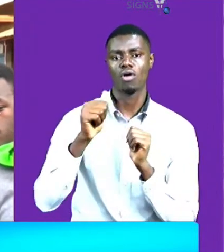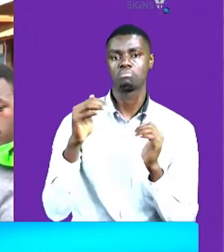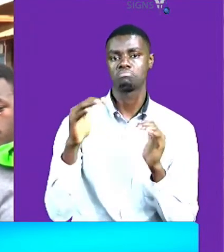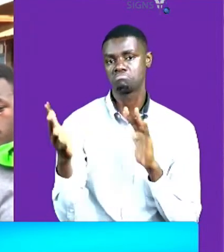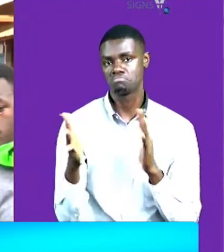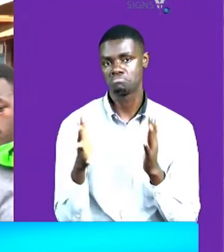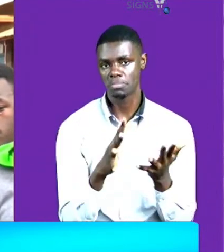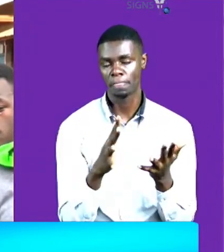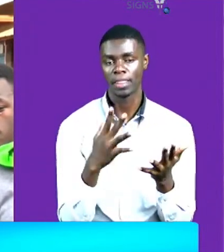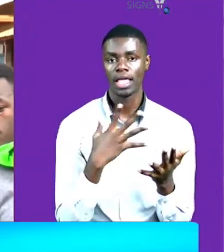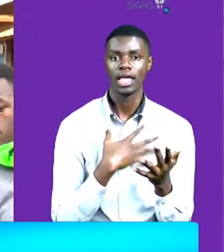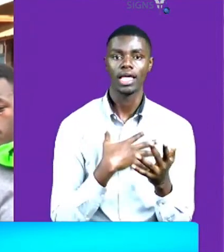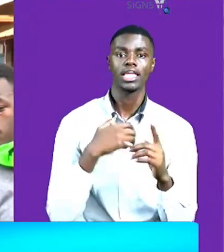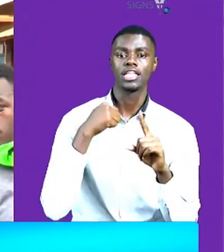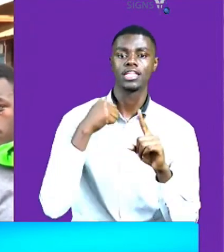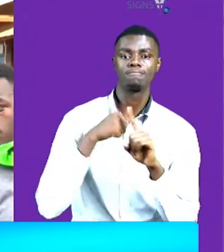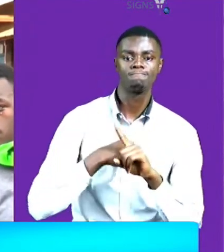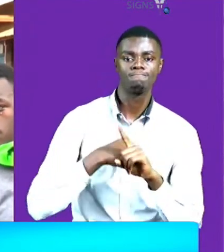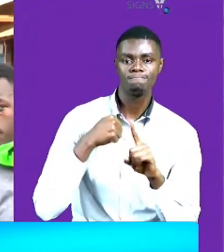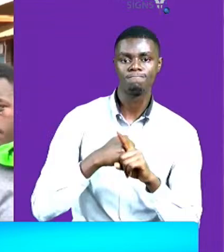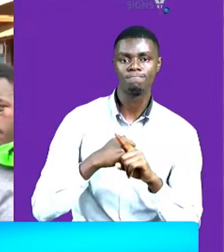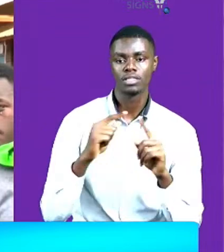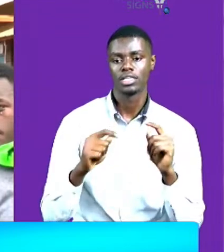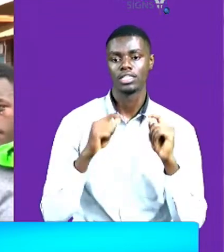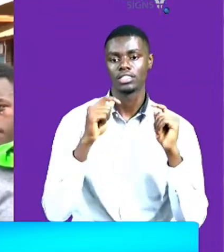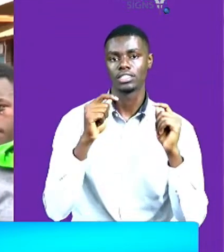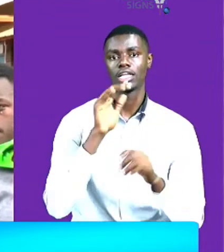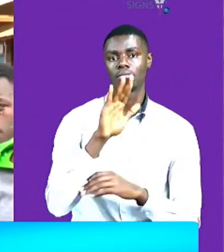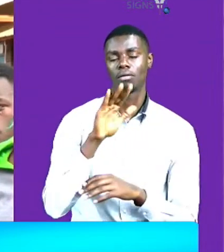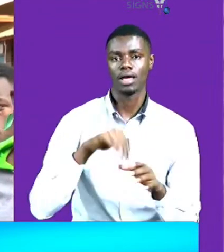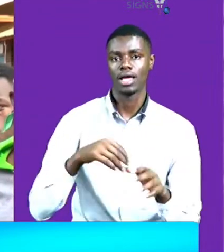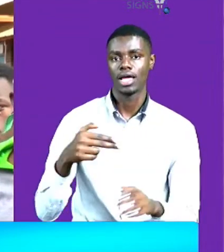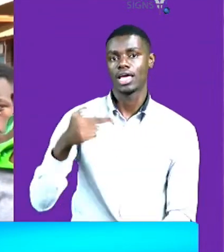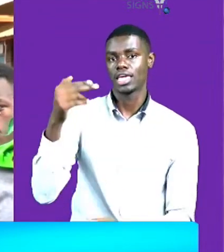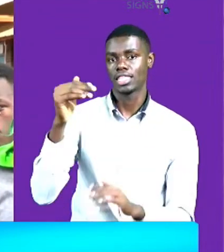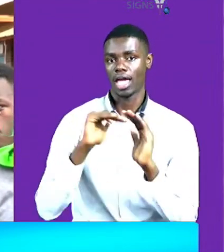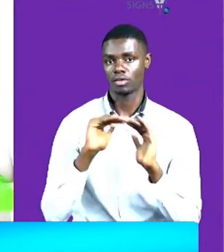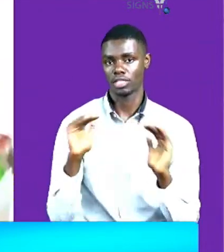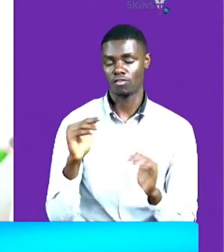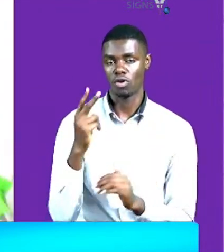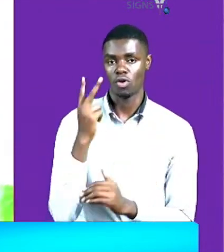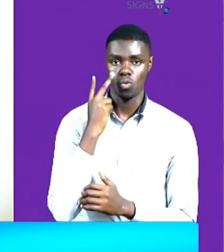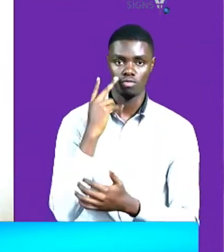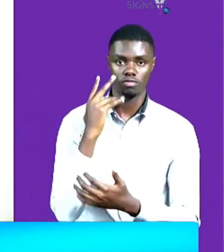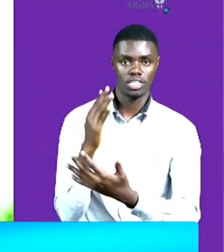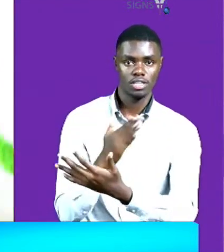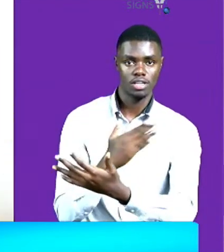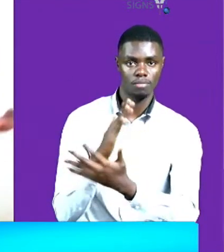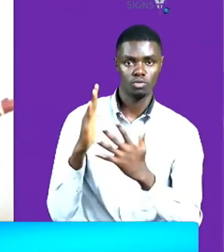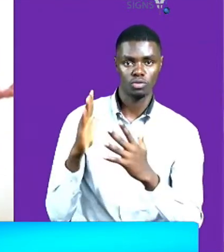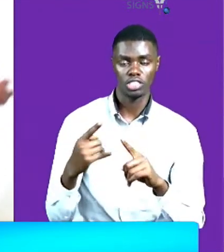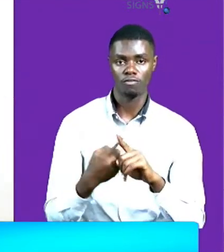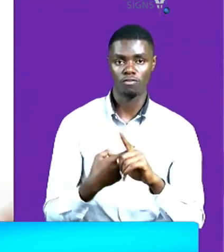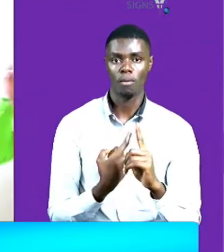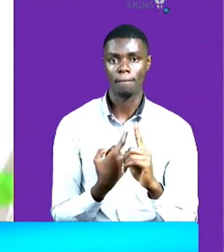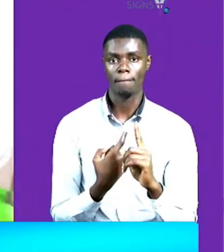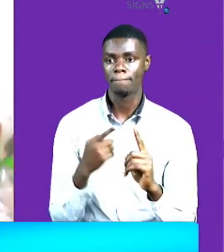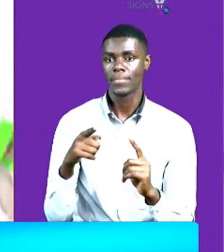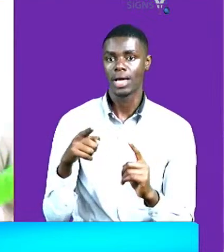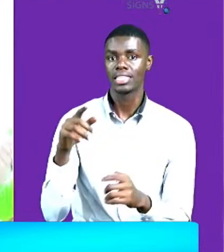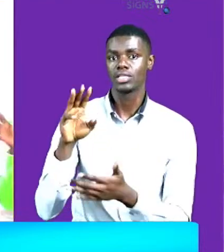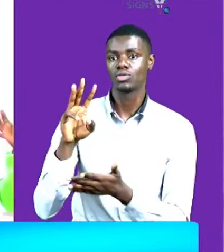of pursuing their talents to the highest level. We have seen musicians from this particular